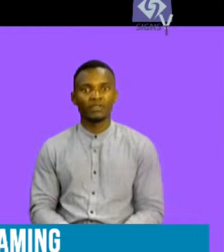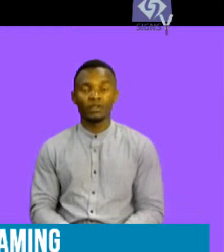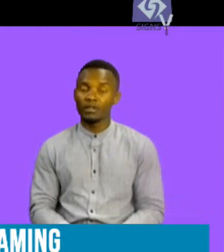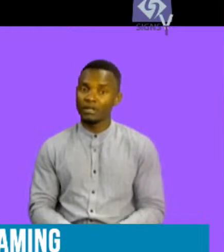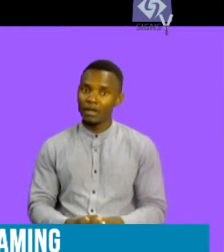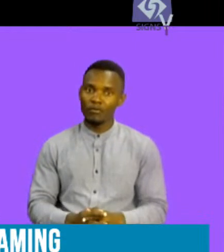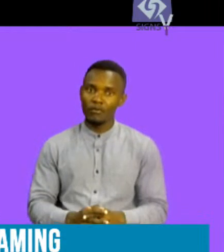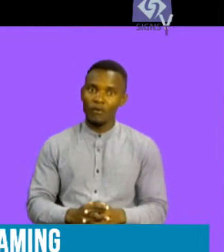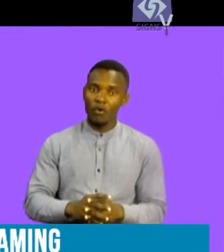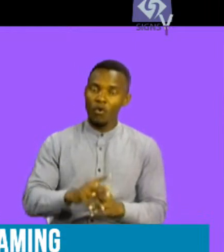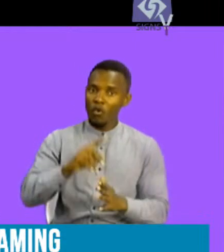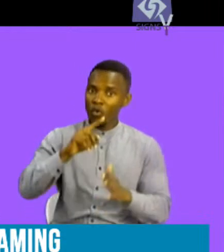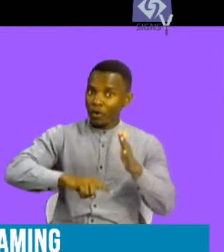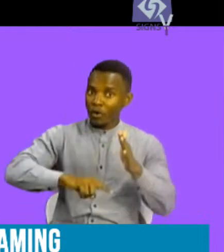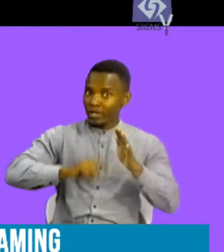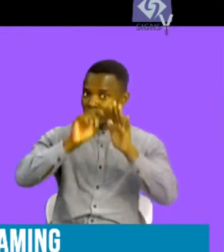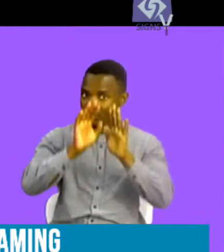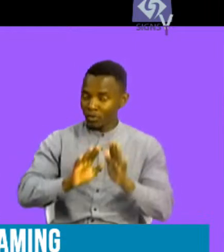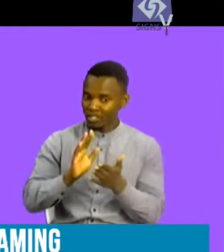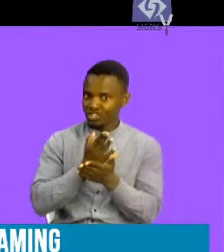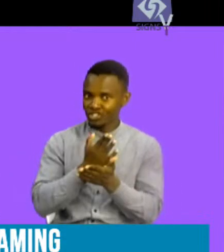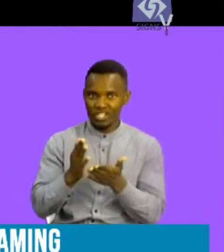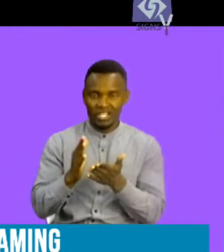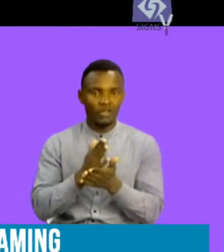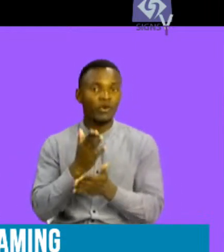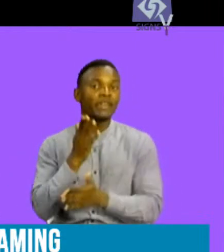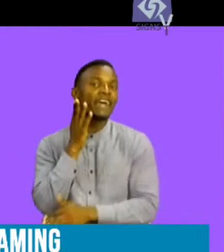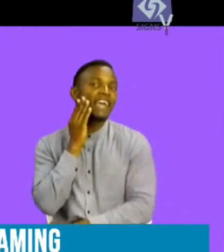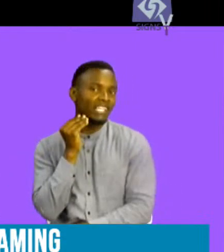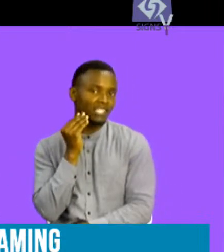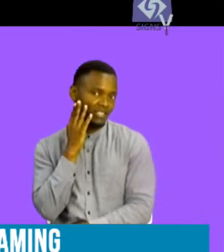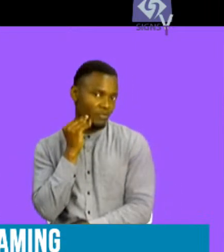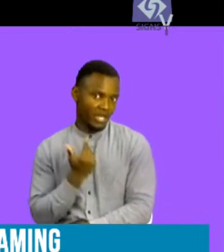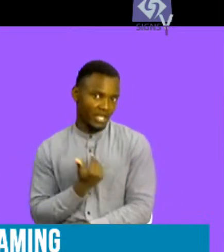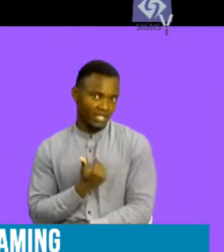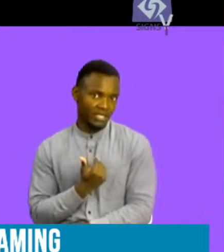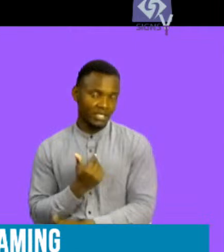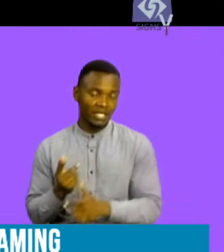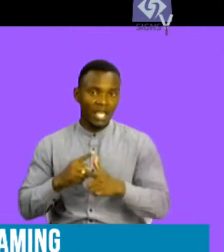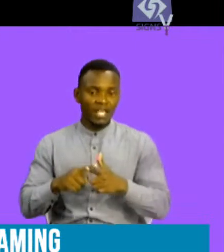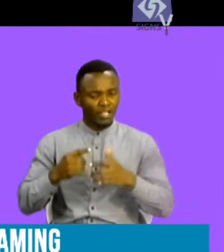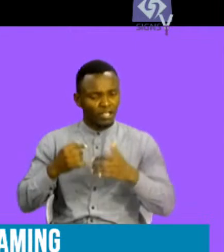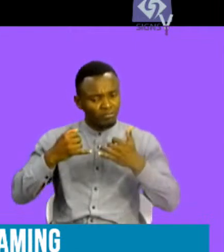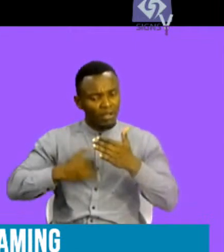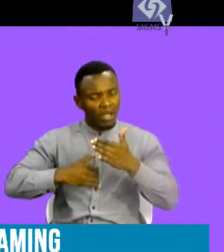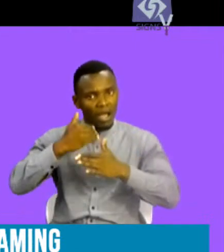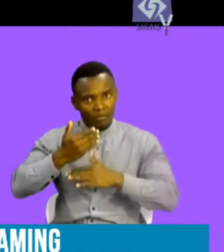experience. Just to a person like I. Yeah. You share the experience. Then you try to